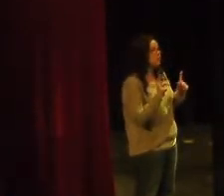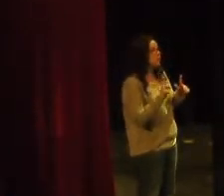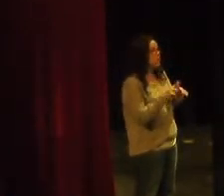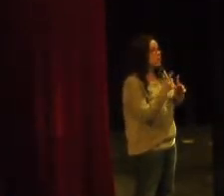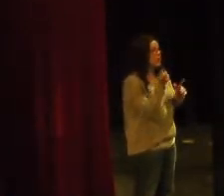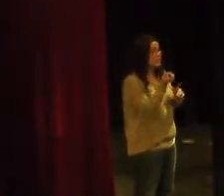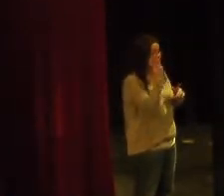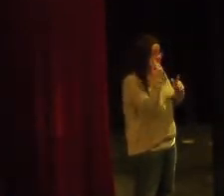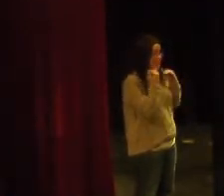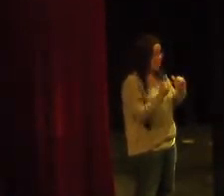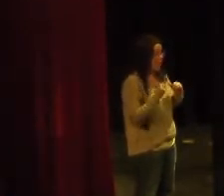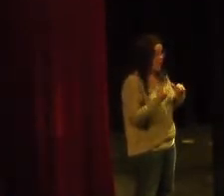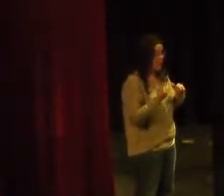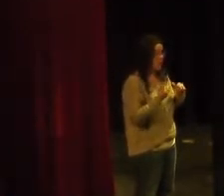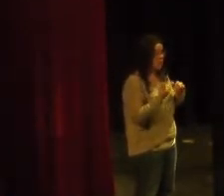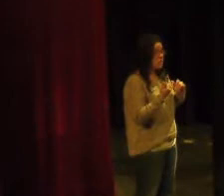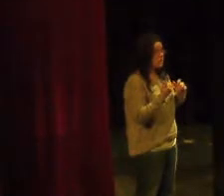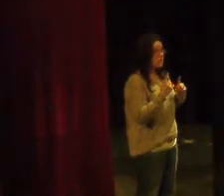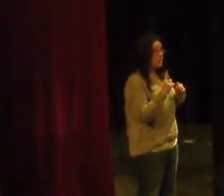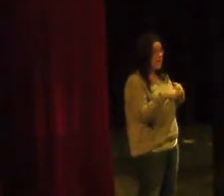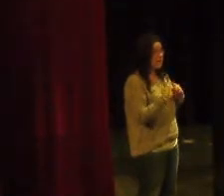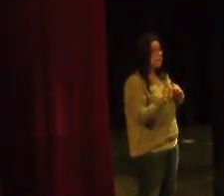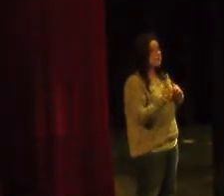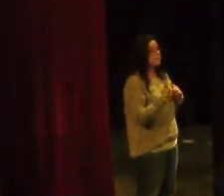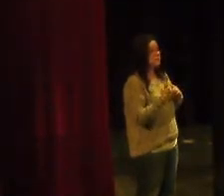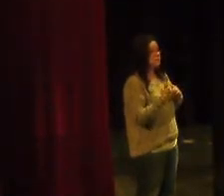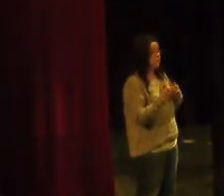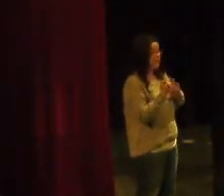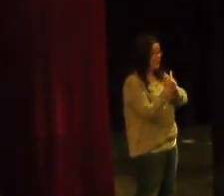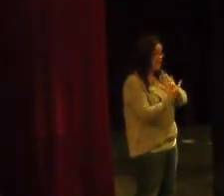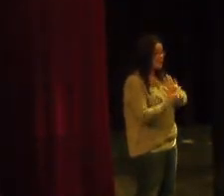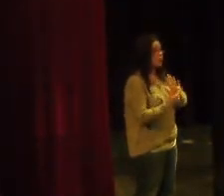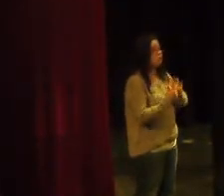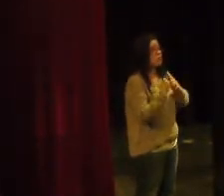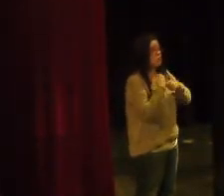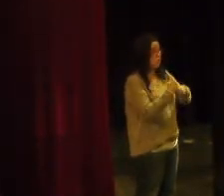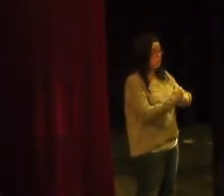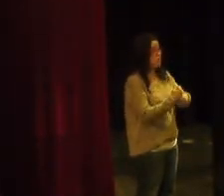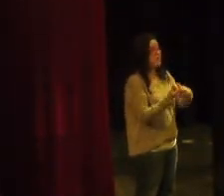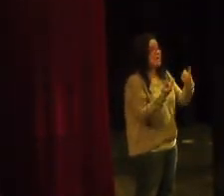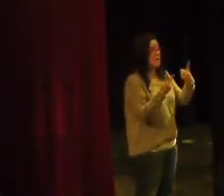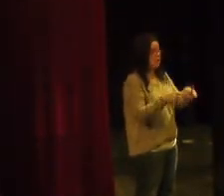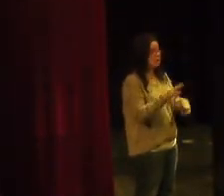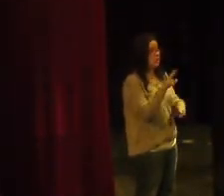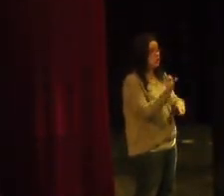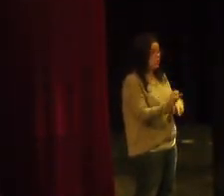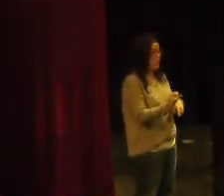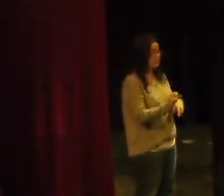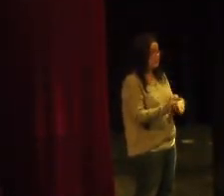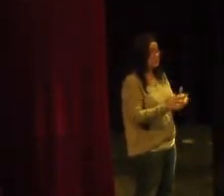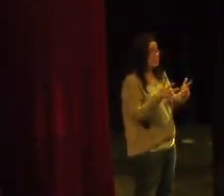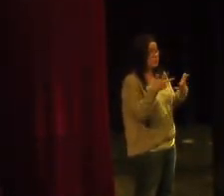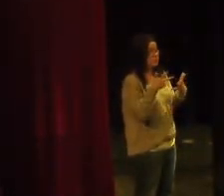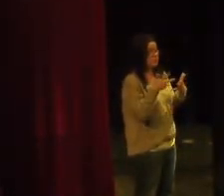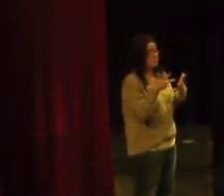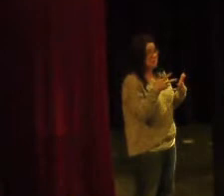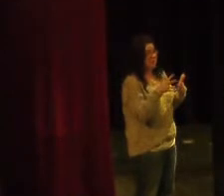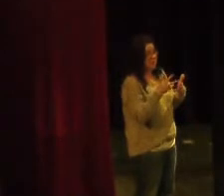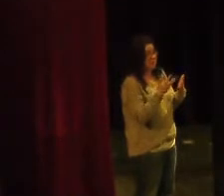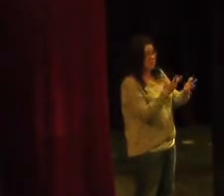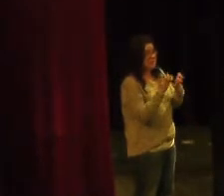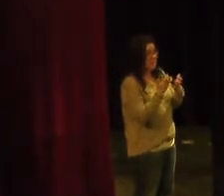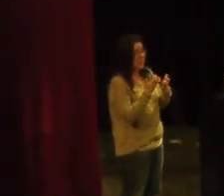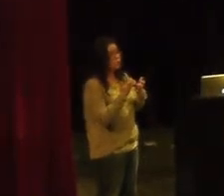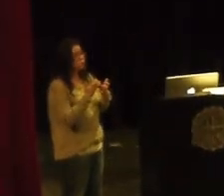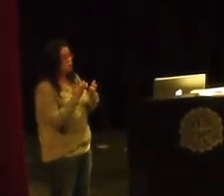now is as the legalization movement happens in the U.S., there's sort of a desire to kind of keep your